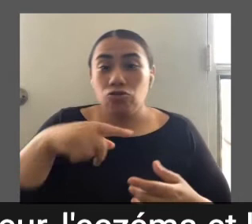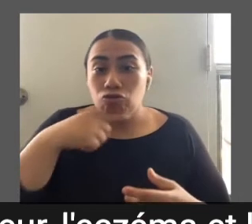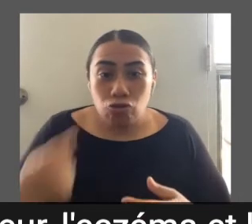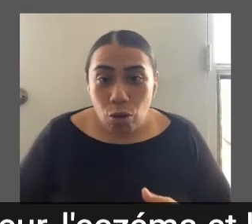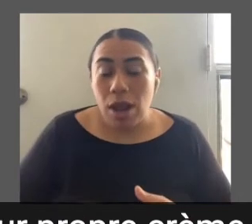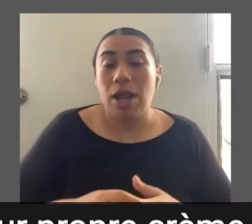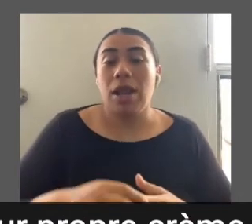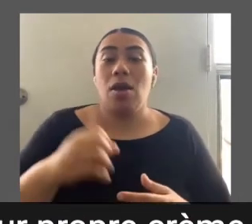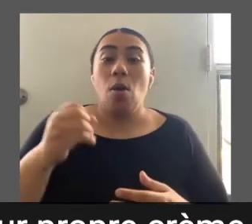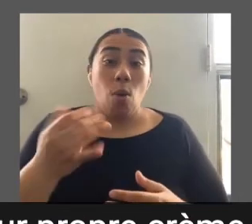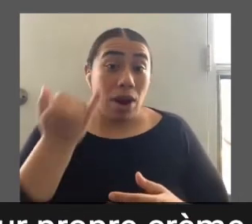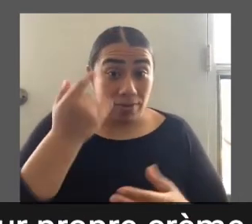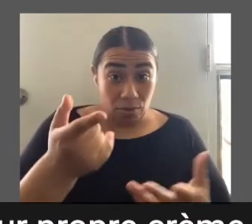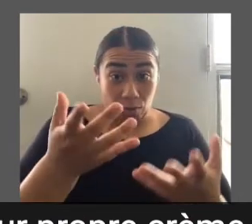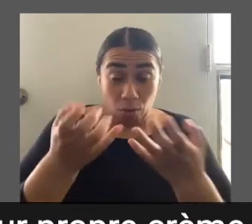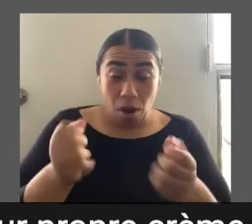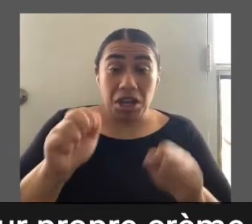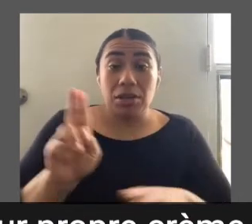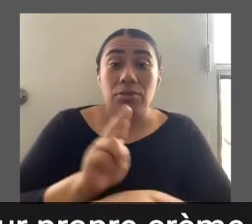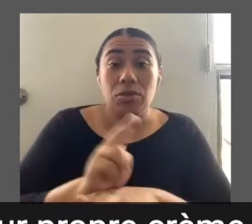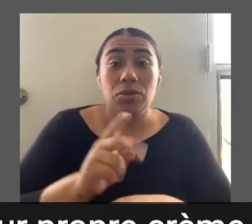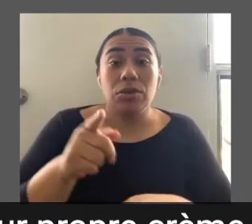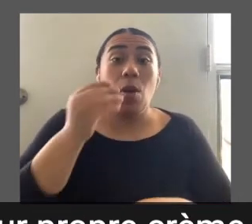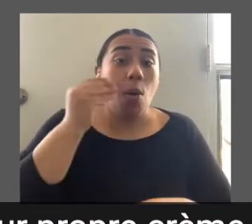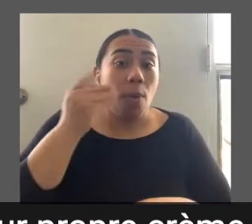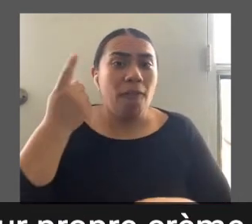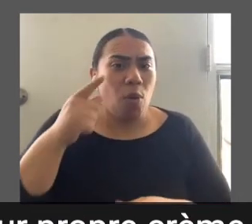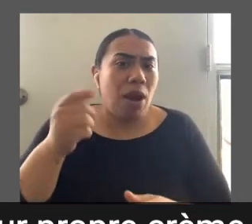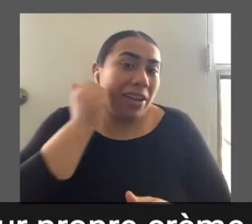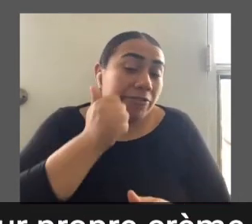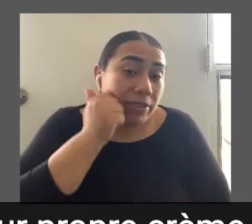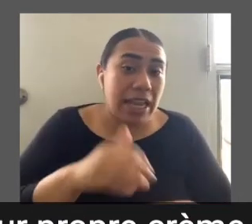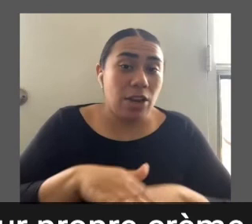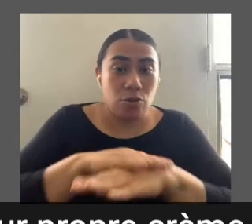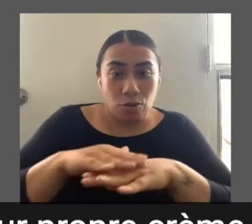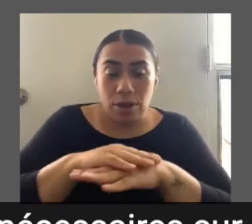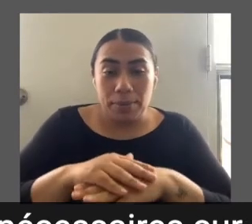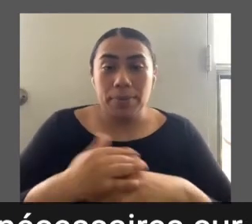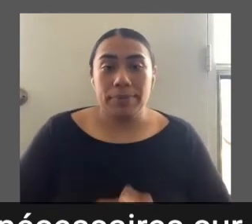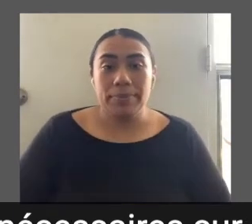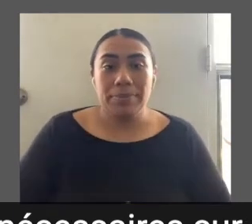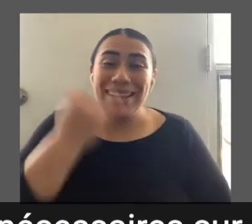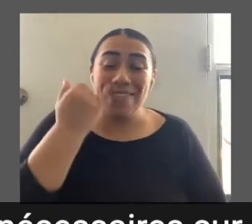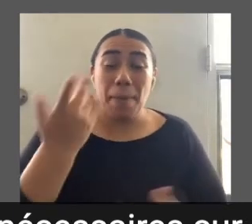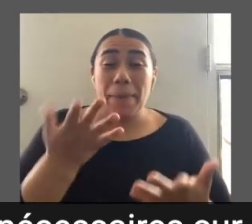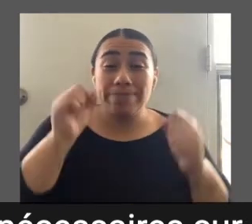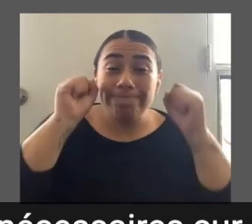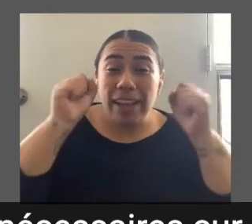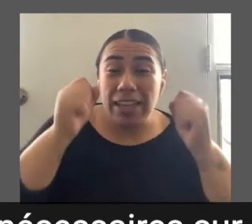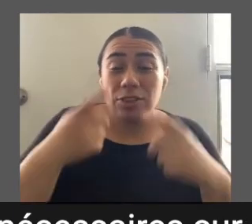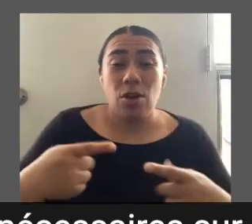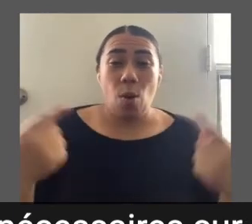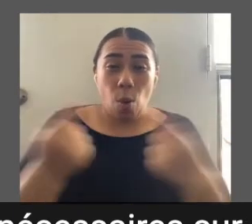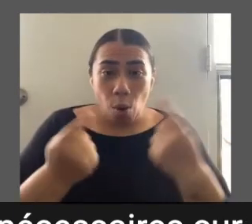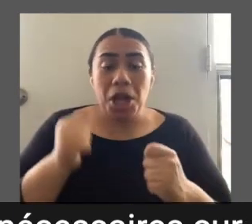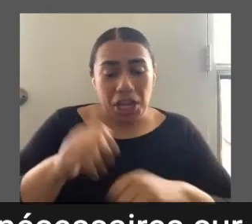psoriasis. Some patients opt to make their own cream, creating homemade remedies or products. However, there's still more research needed